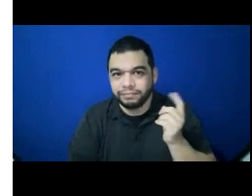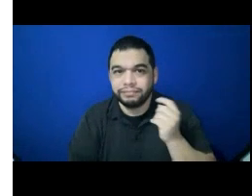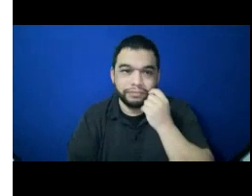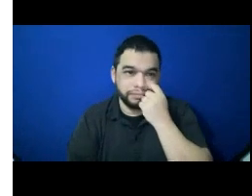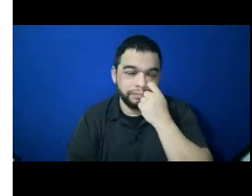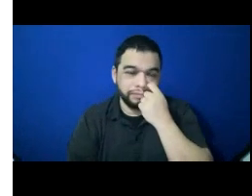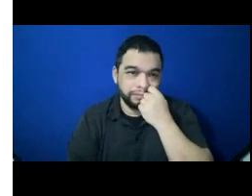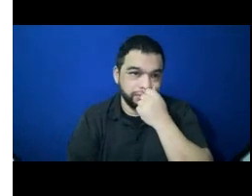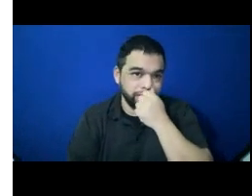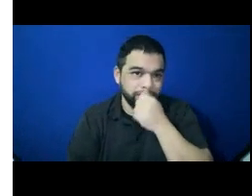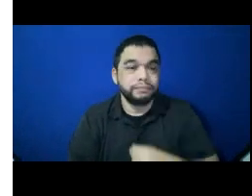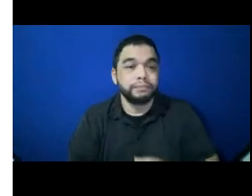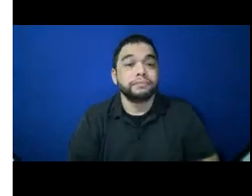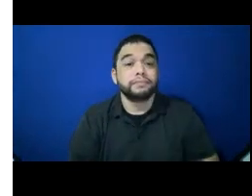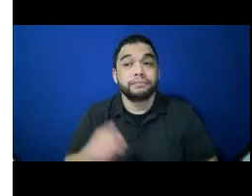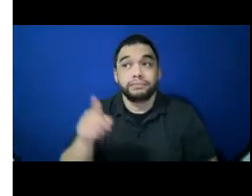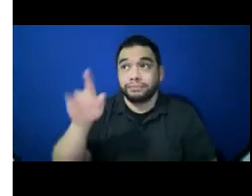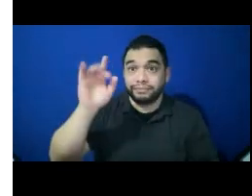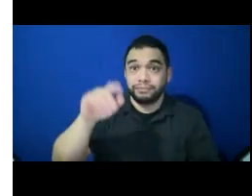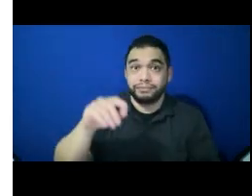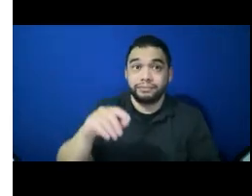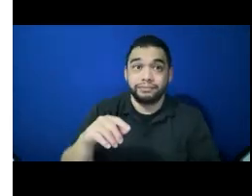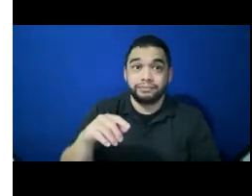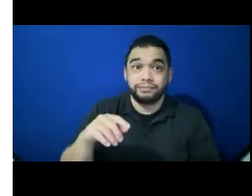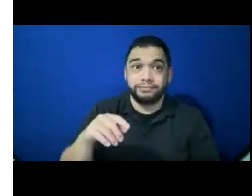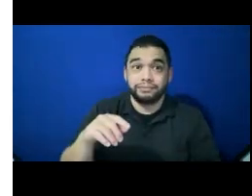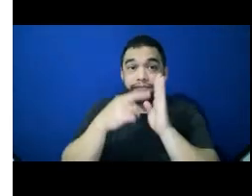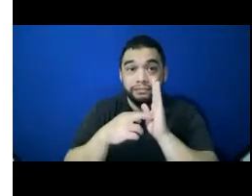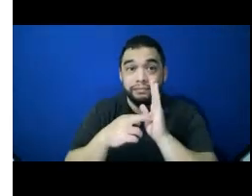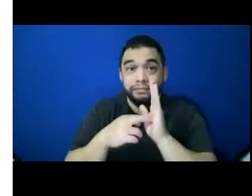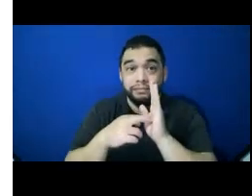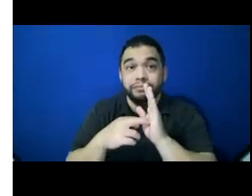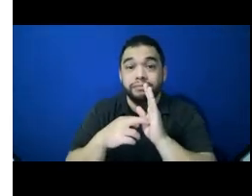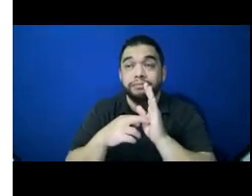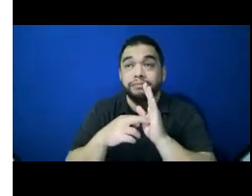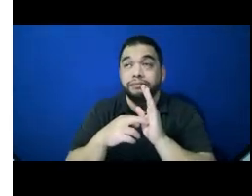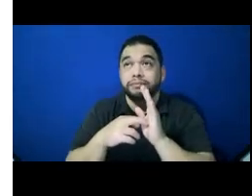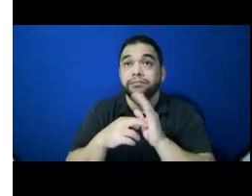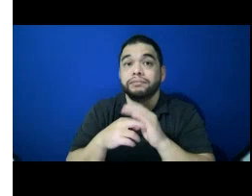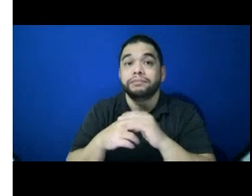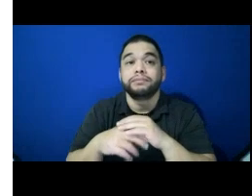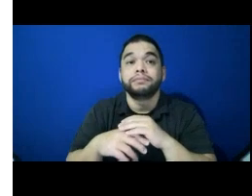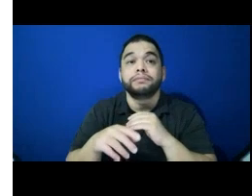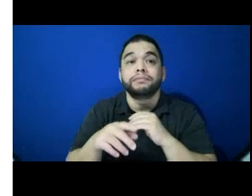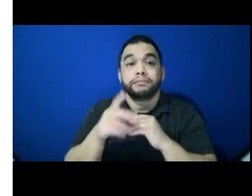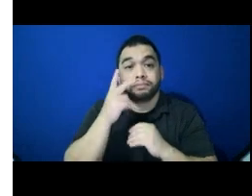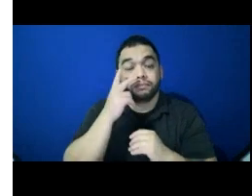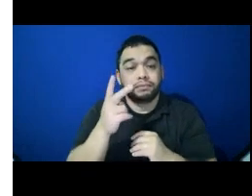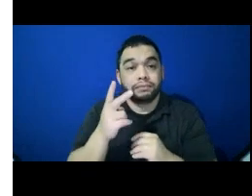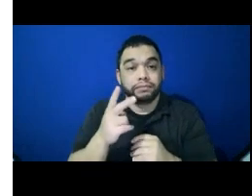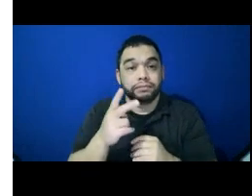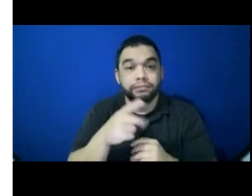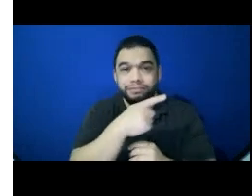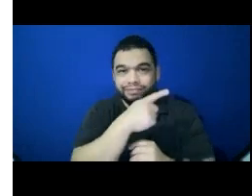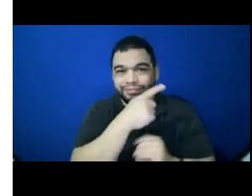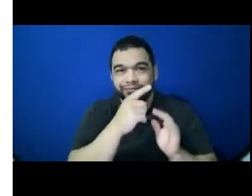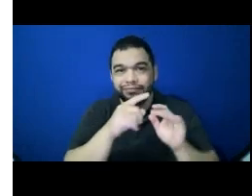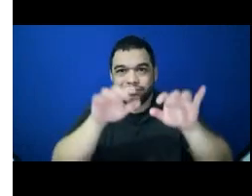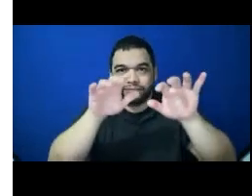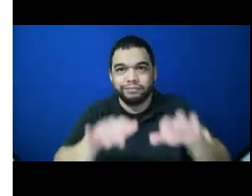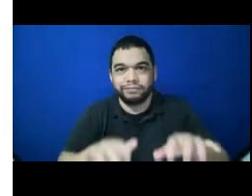screen, and the next thing you have to do is to register, and it's just next to the language you can choose, and you're going to see